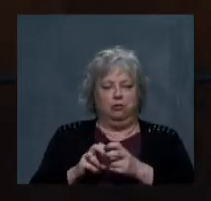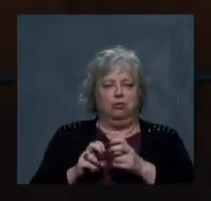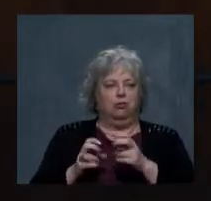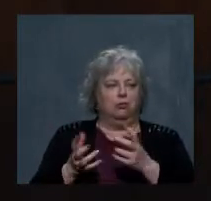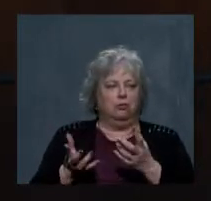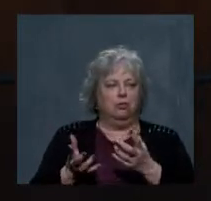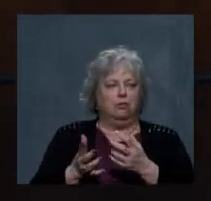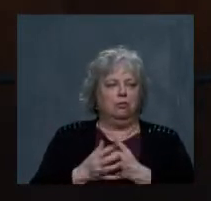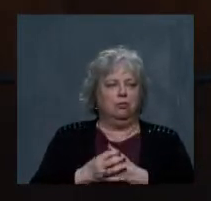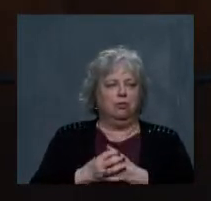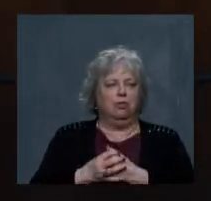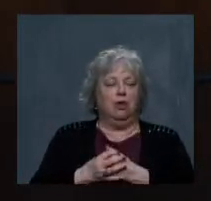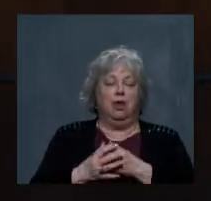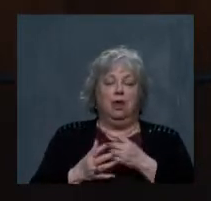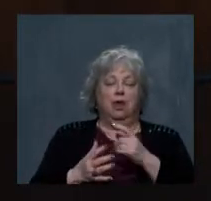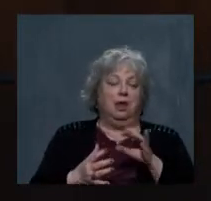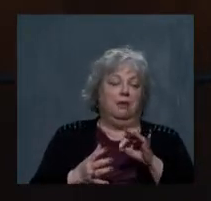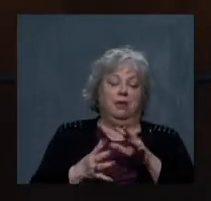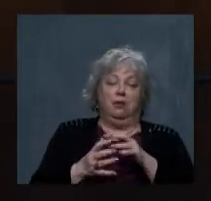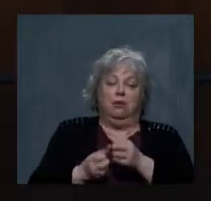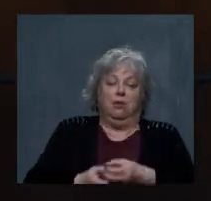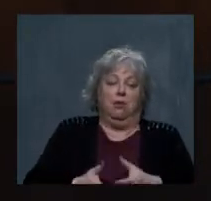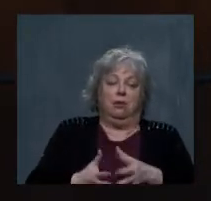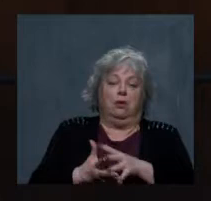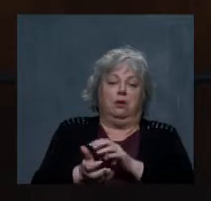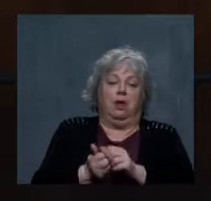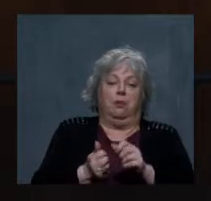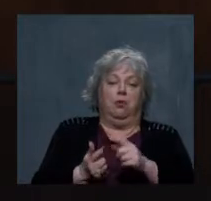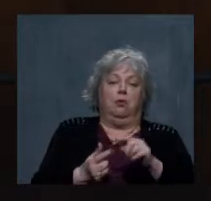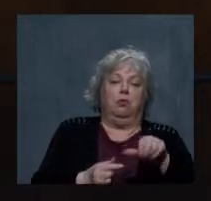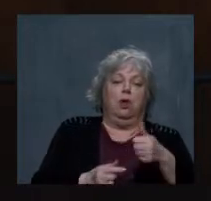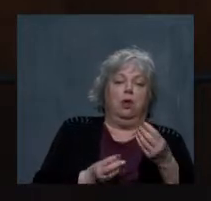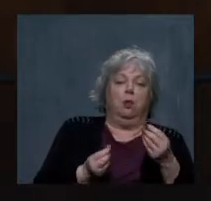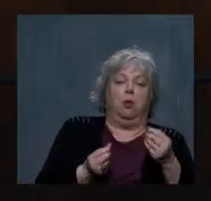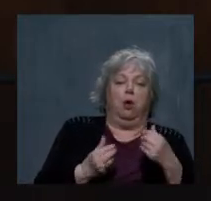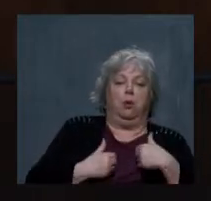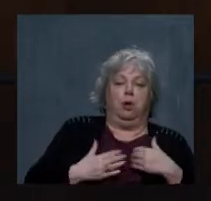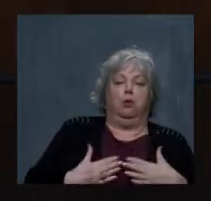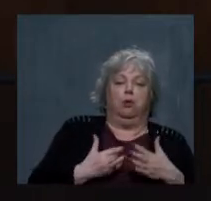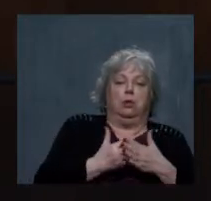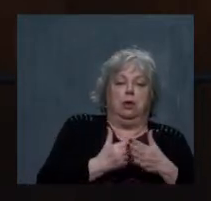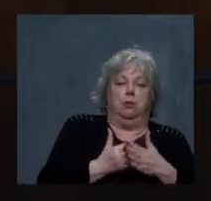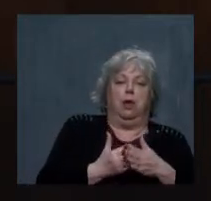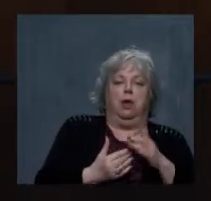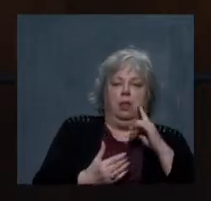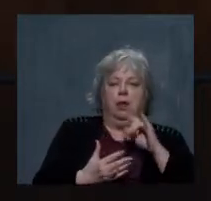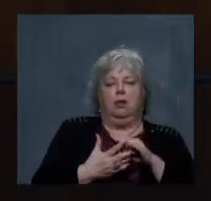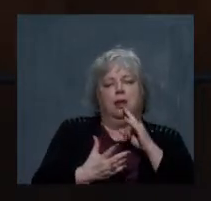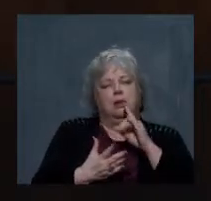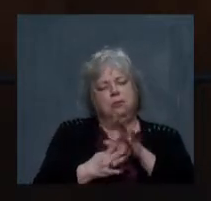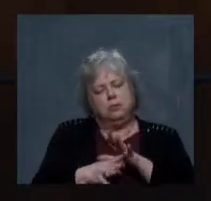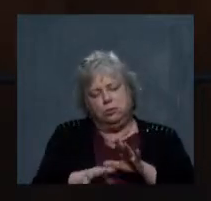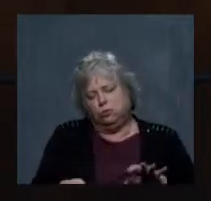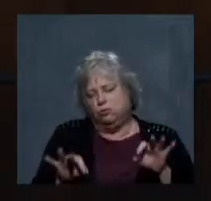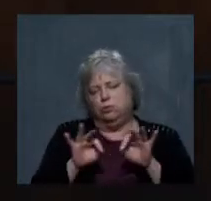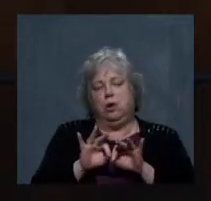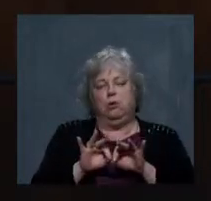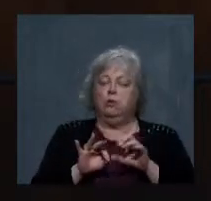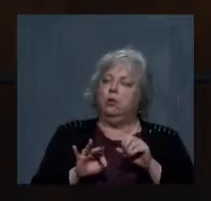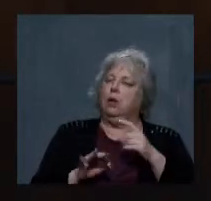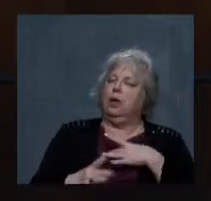if they cause damage to other property owners that are nearby, that are critical. So I'd like to hear your comments on that.